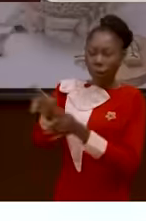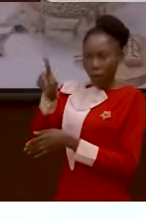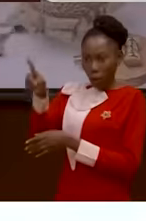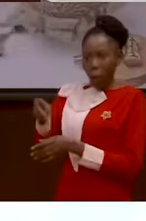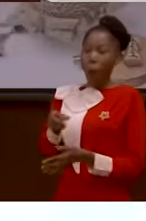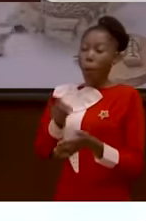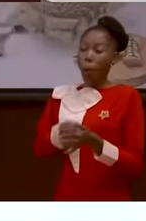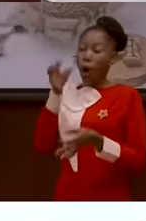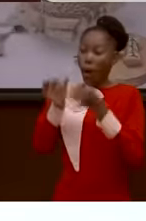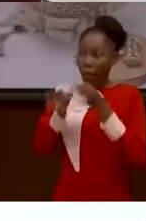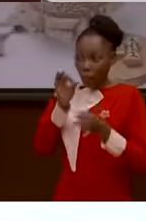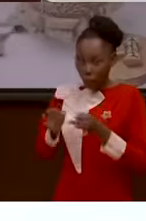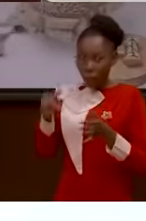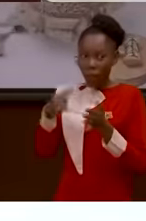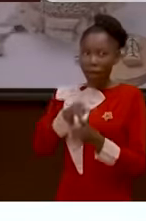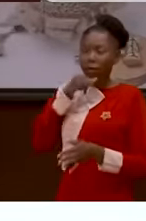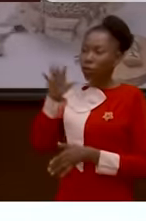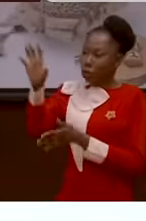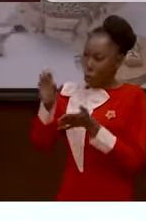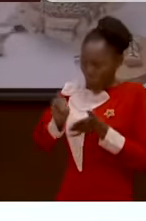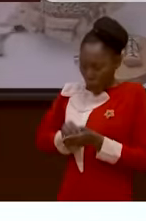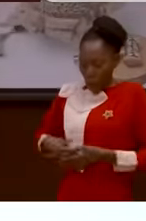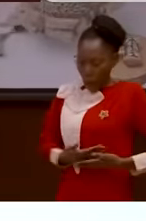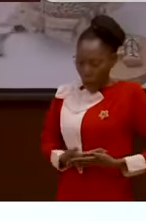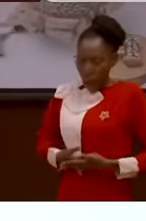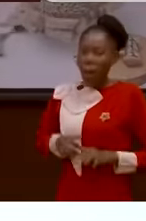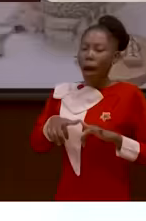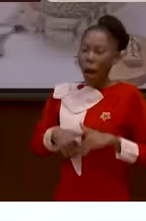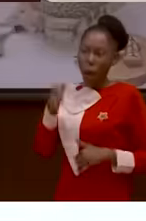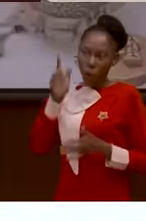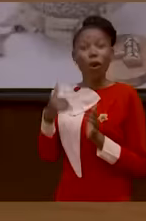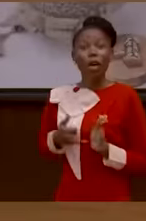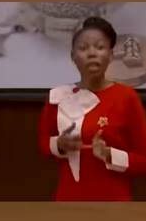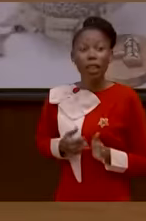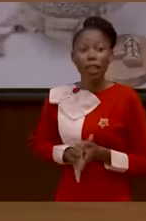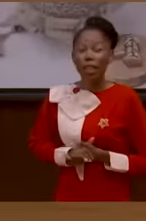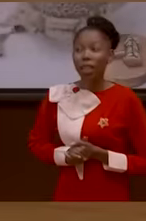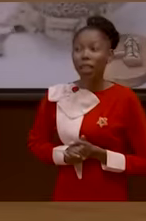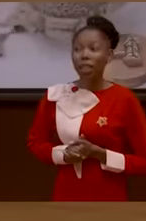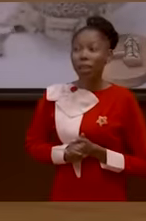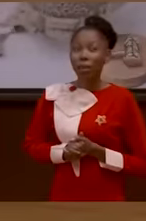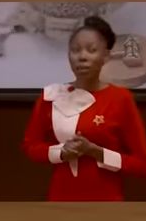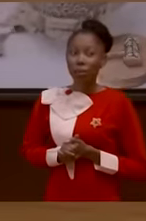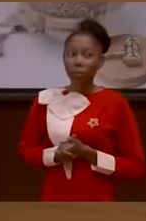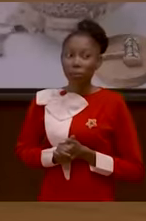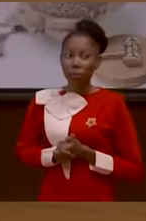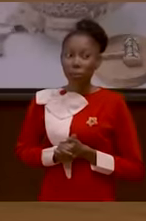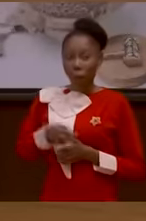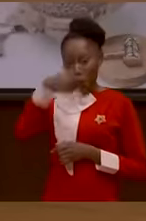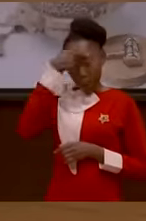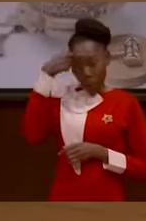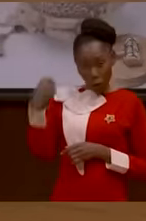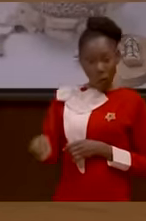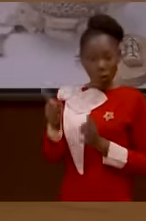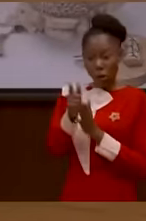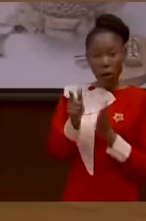DNA result comes out and the child turns out to be yours, will you take care of that baby? My honor. What the law says